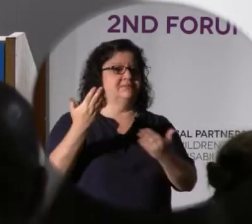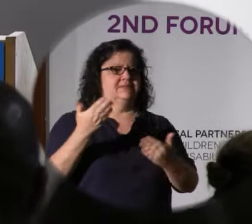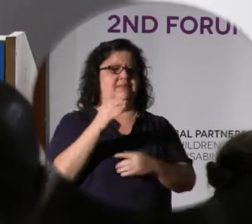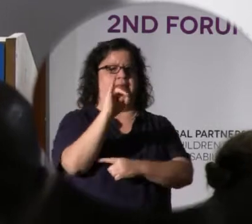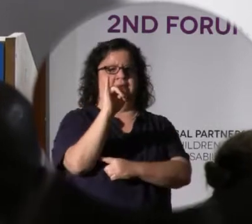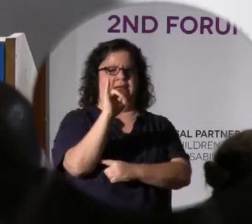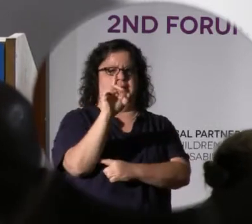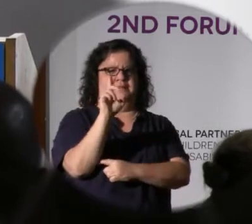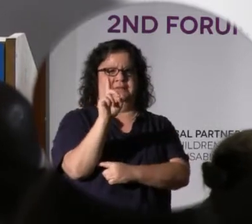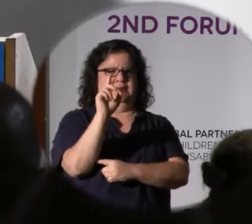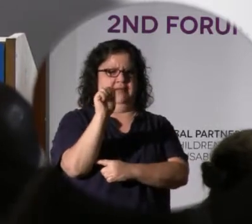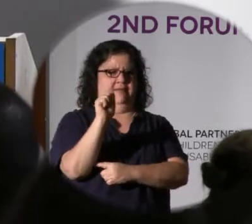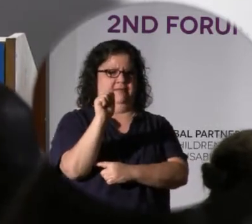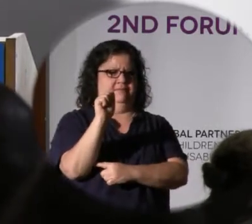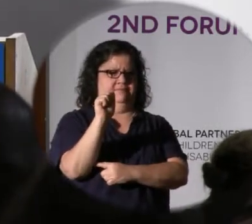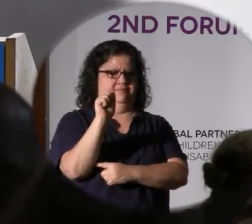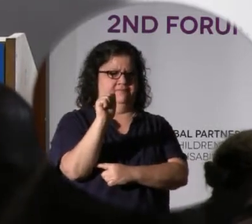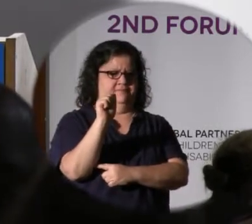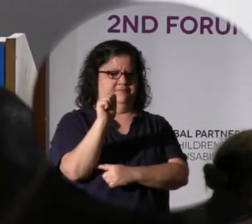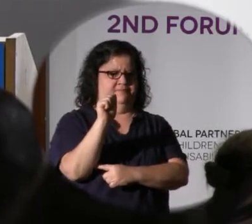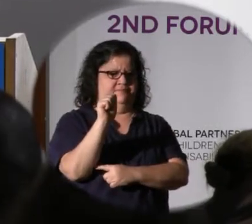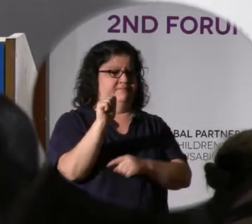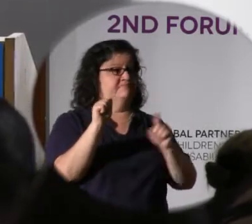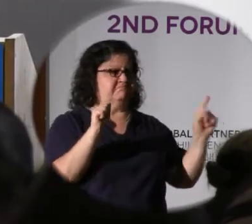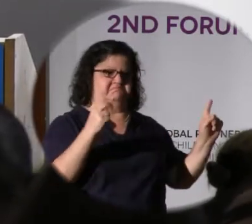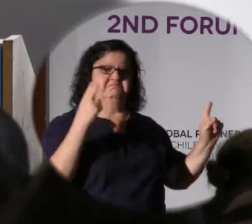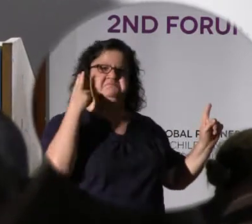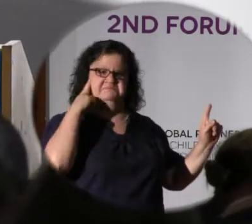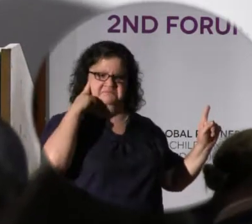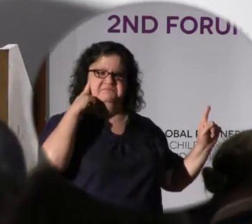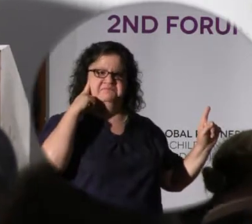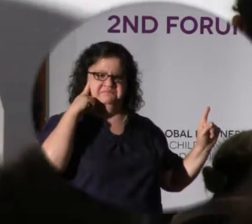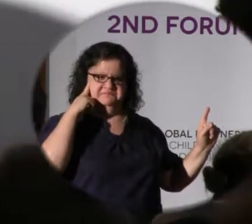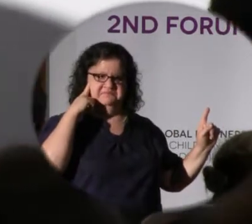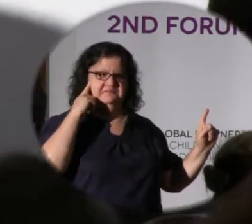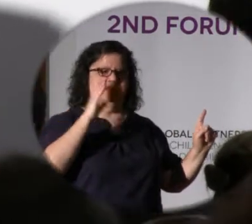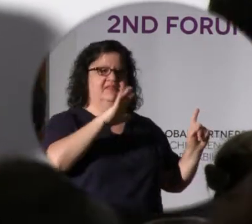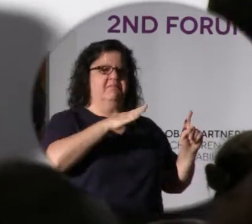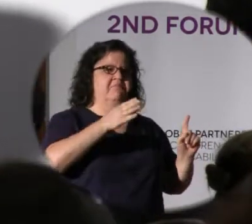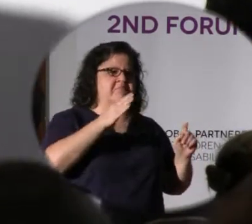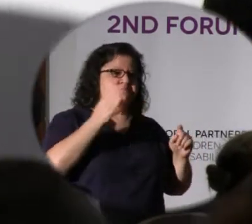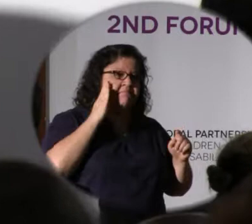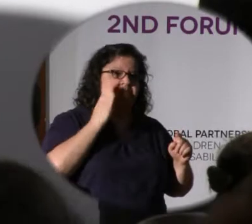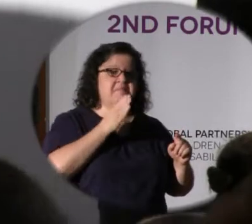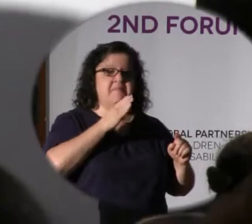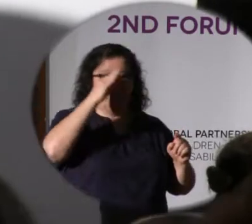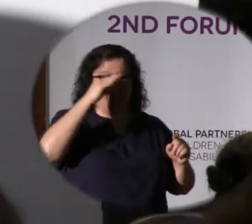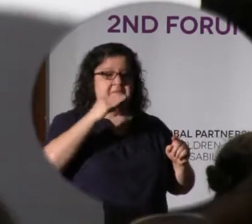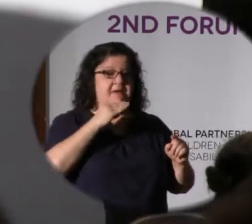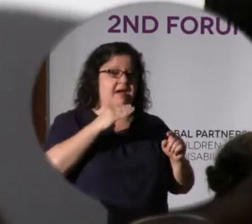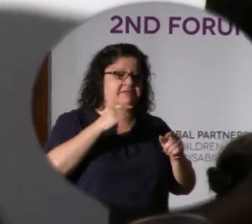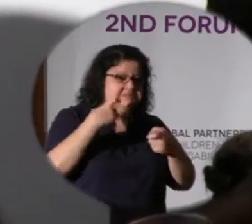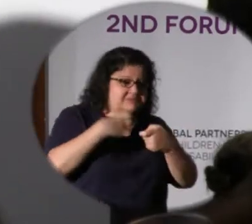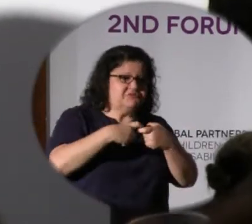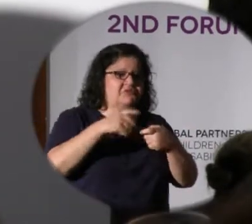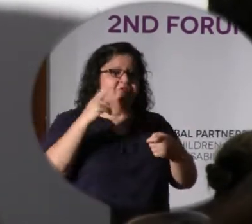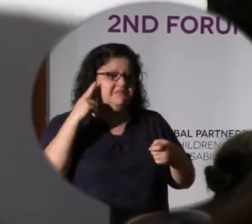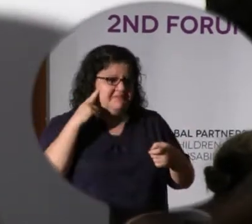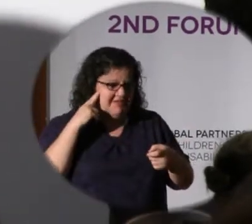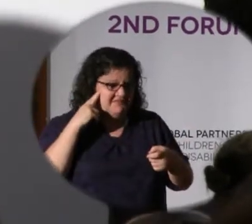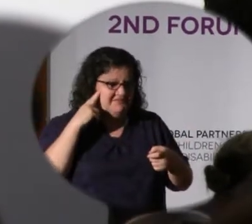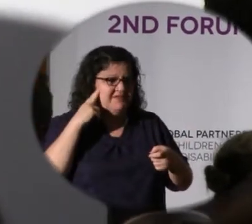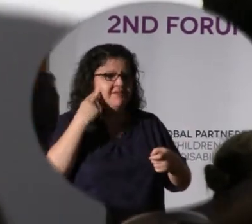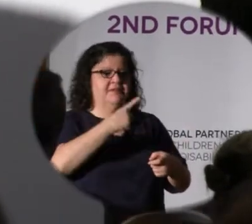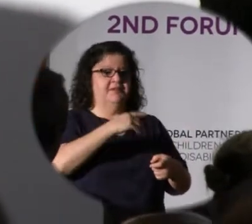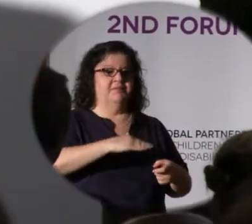deaf family in Sydney. He graduated with a diploma in community organizations from the University of Technology in